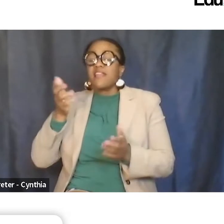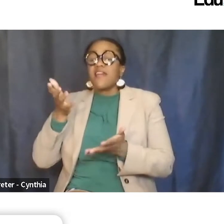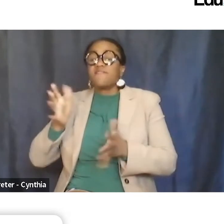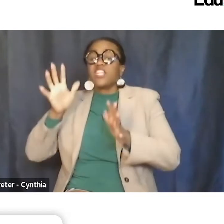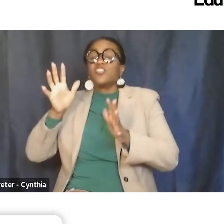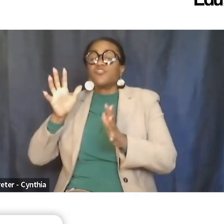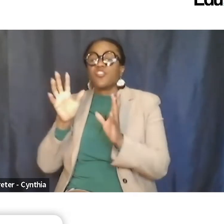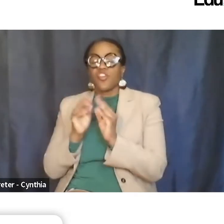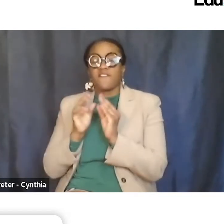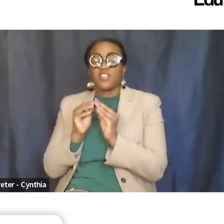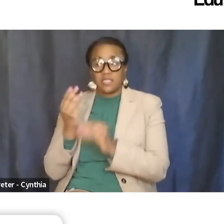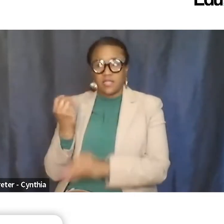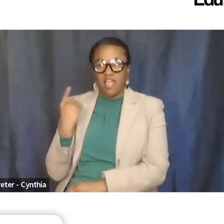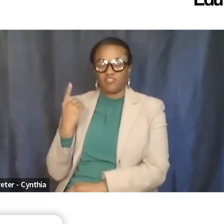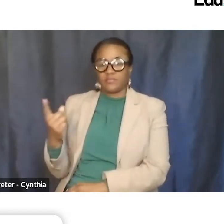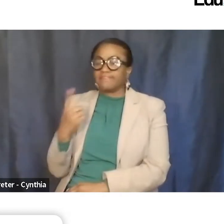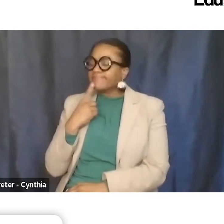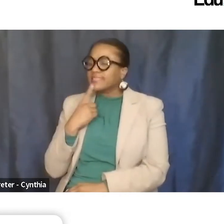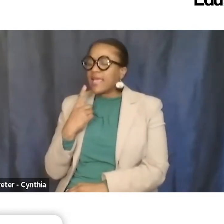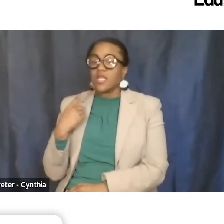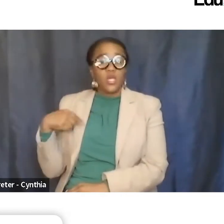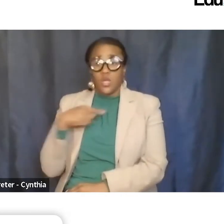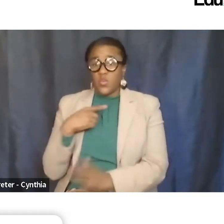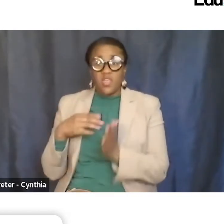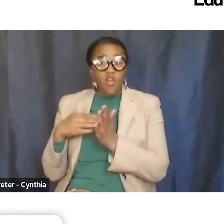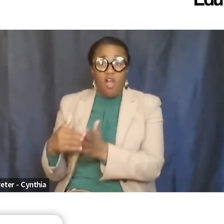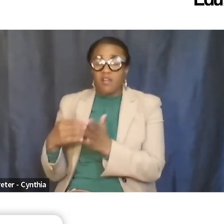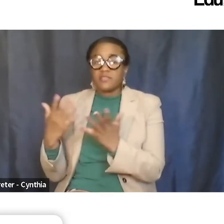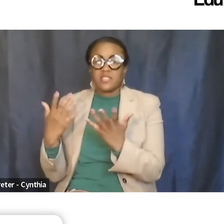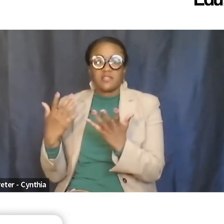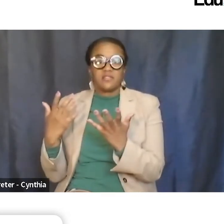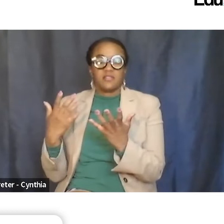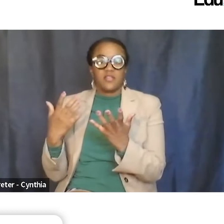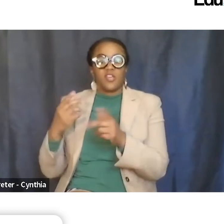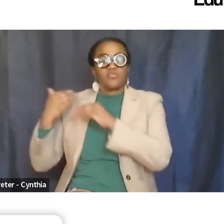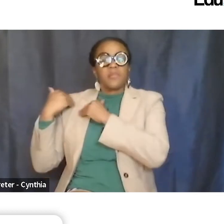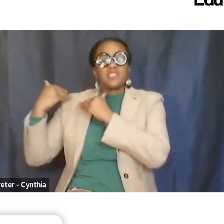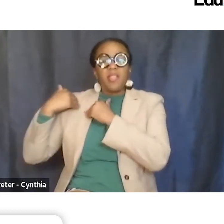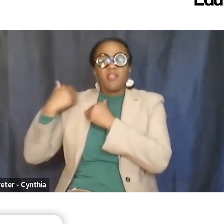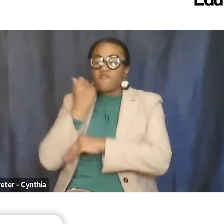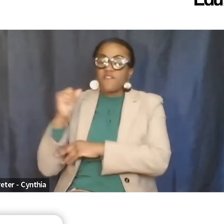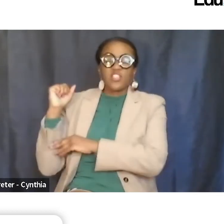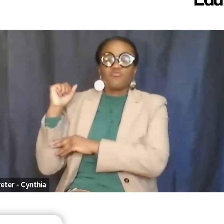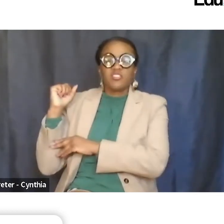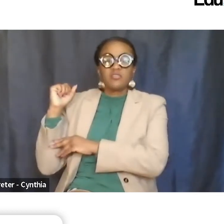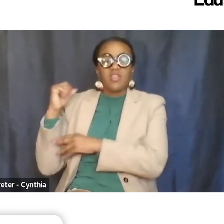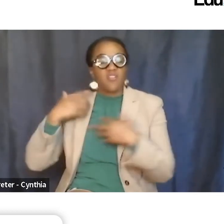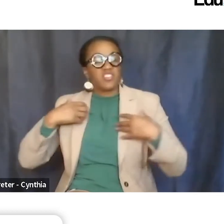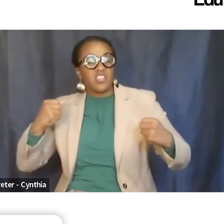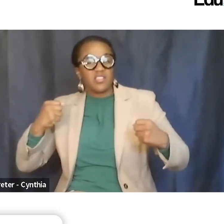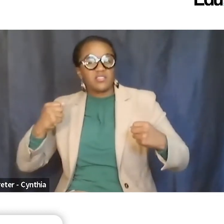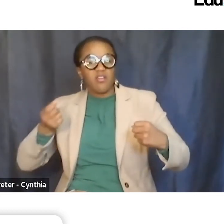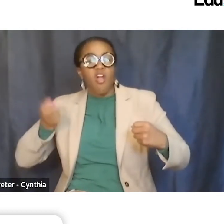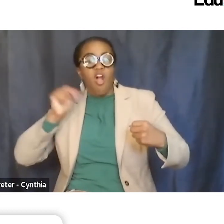conference last year said, you know, we often put the onus of revolution and resilience on the people